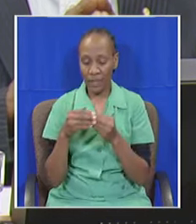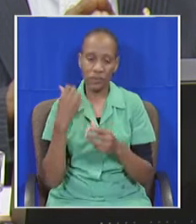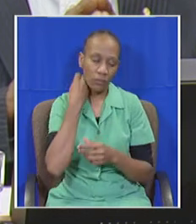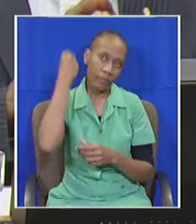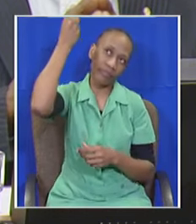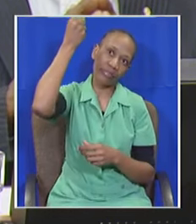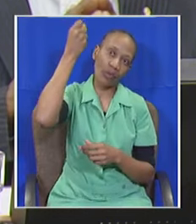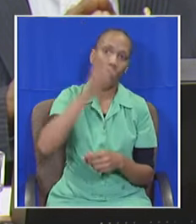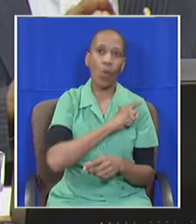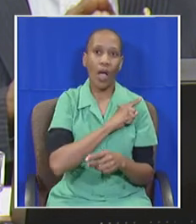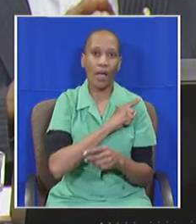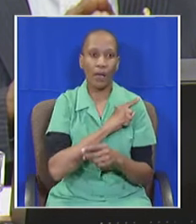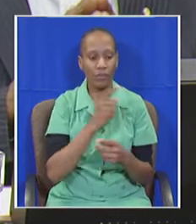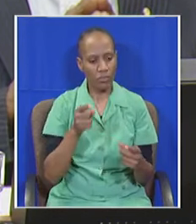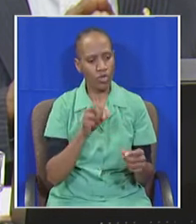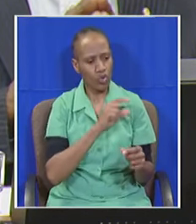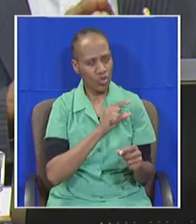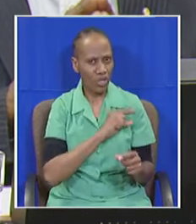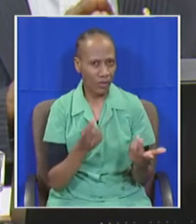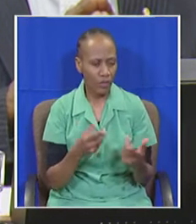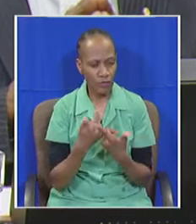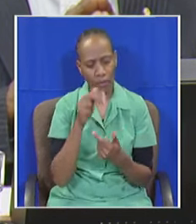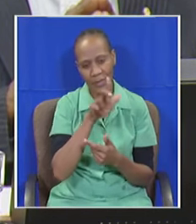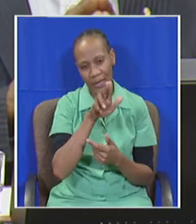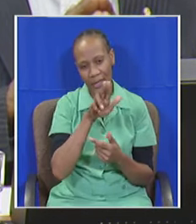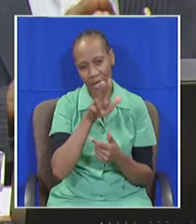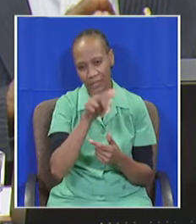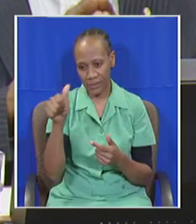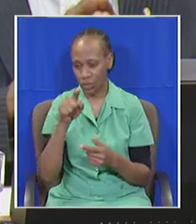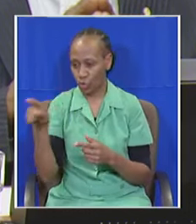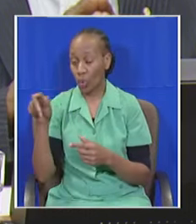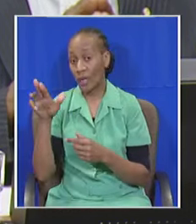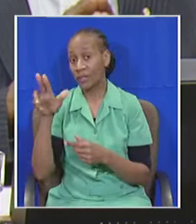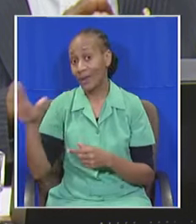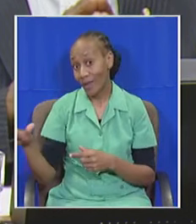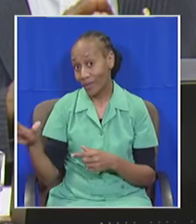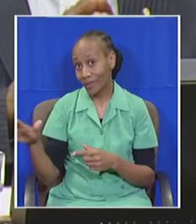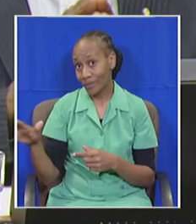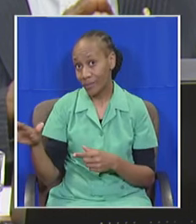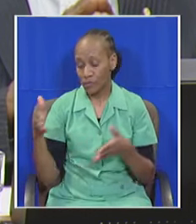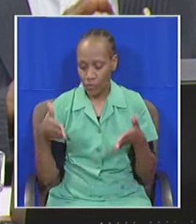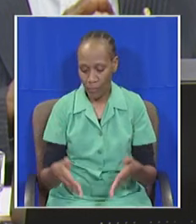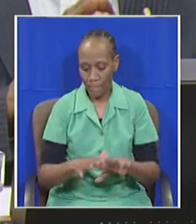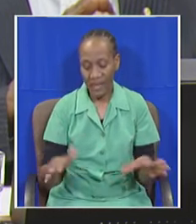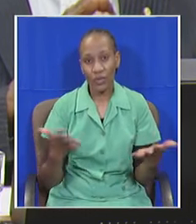politically motivated offenses between 1986 and 1989 and were buried in unmarked graves.